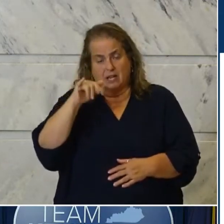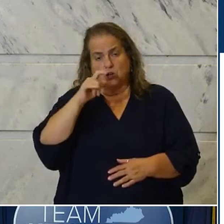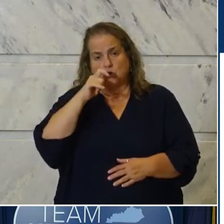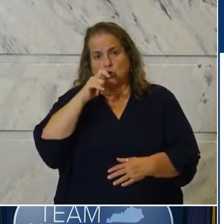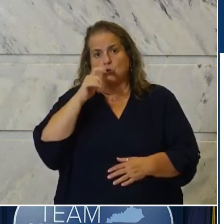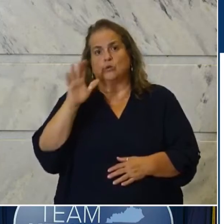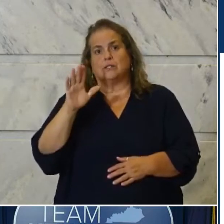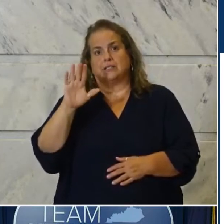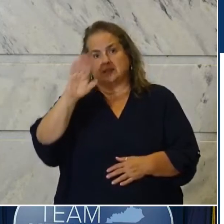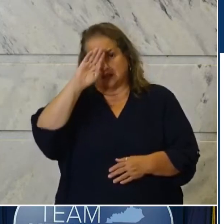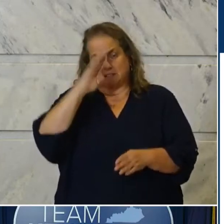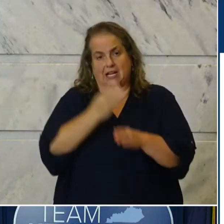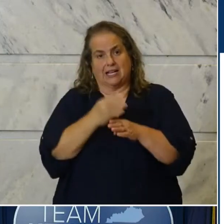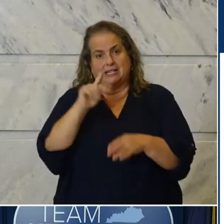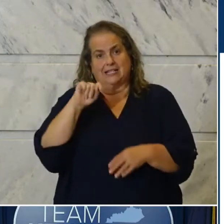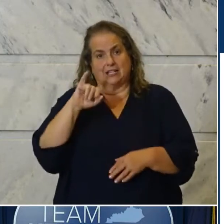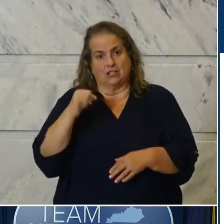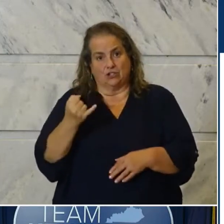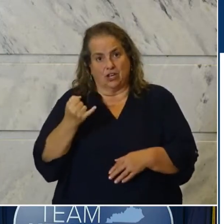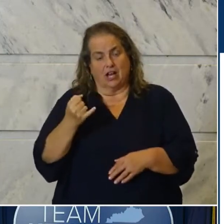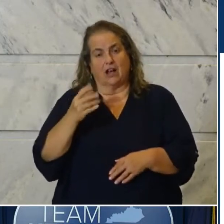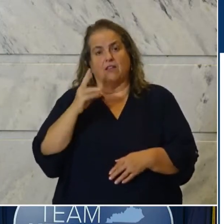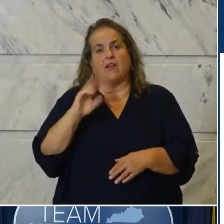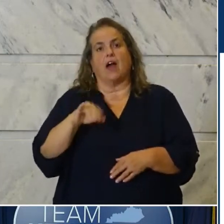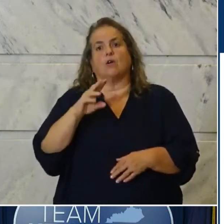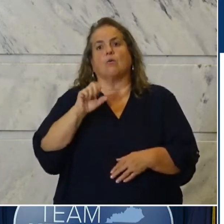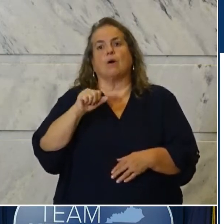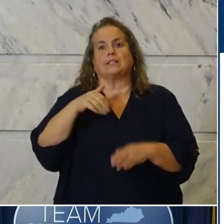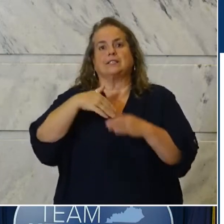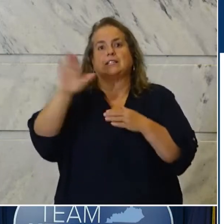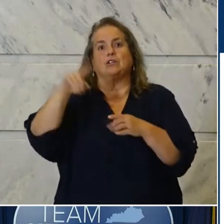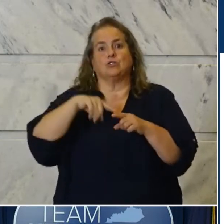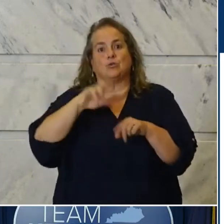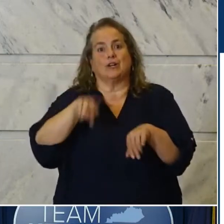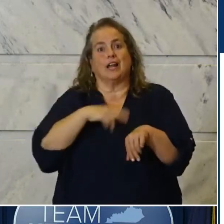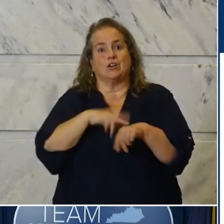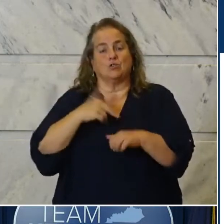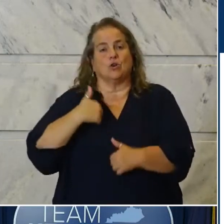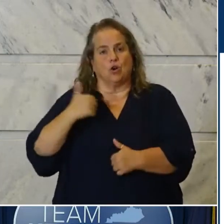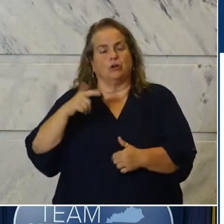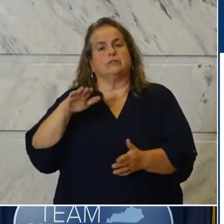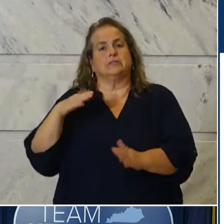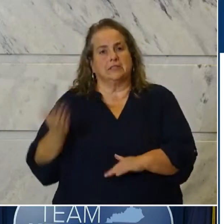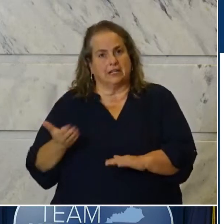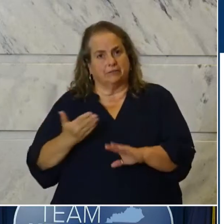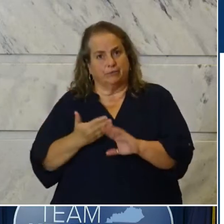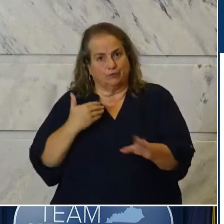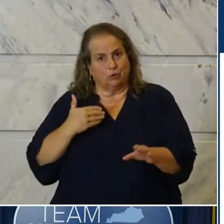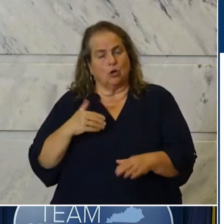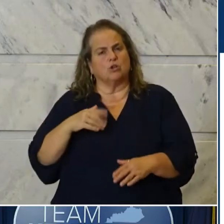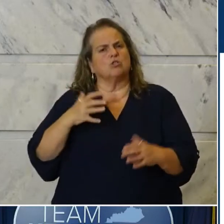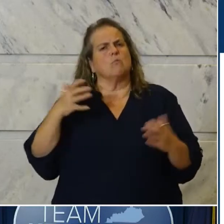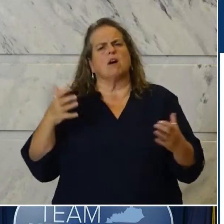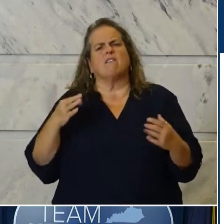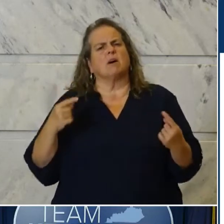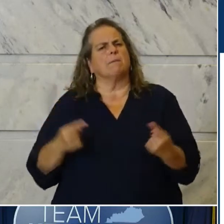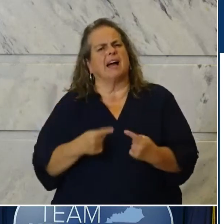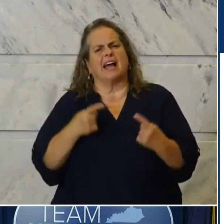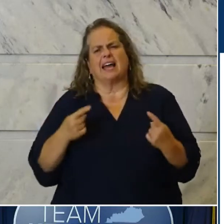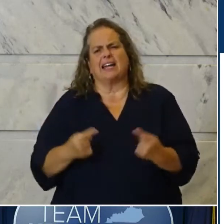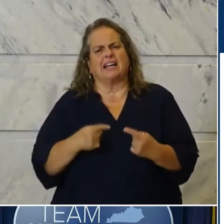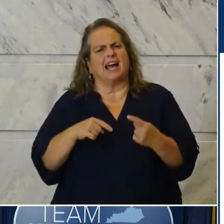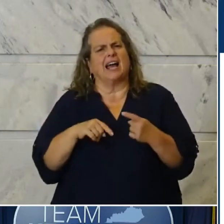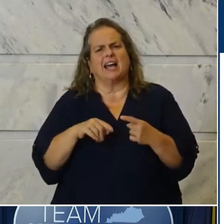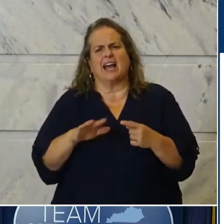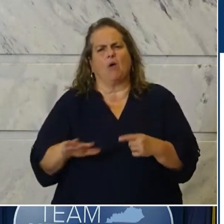before he was going to deploy with our National Guard. There's so much pain out there. And